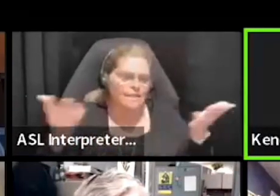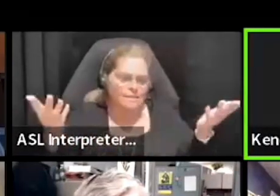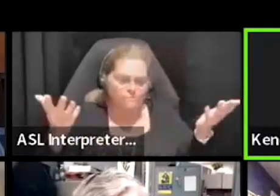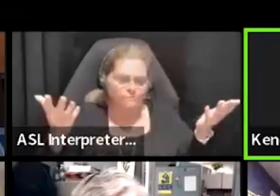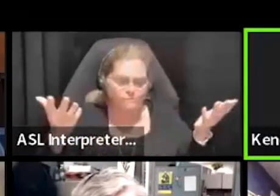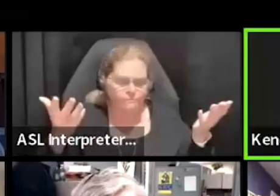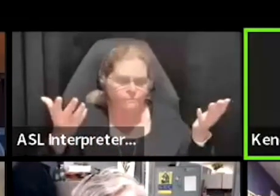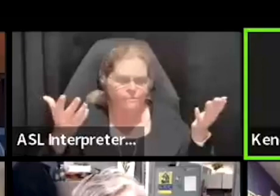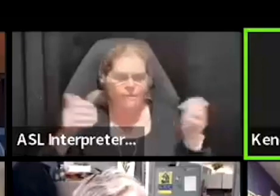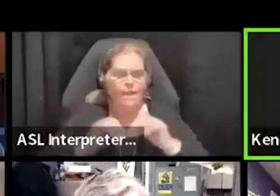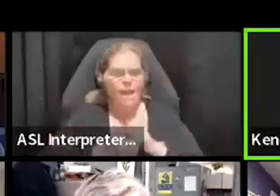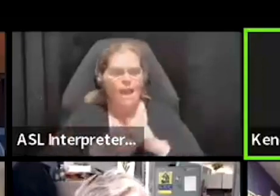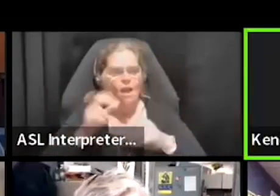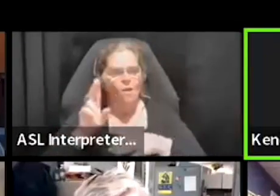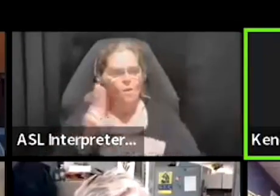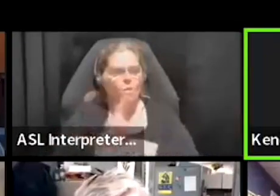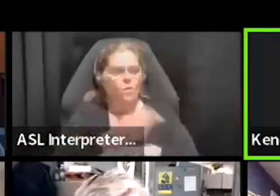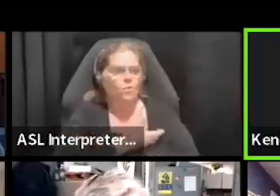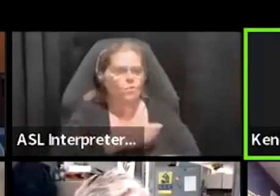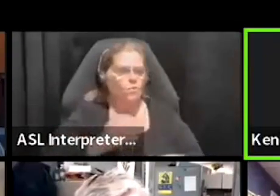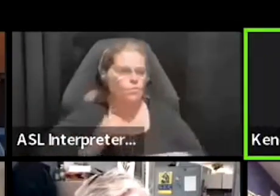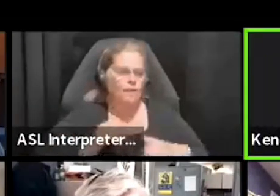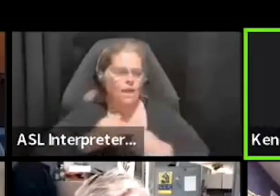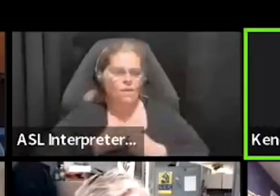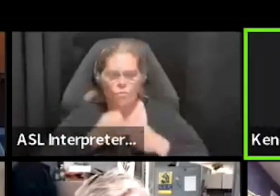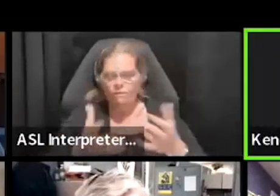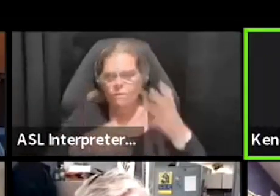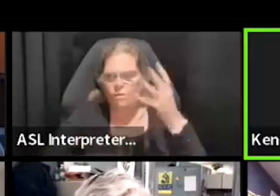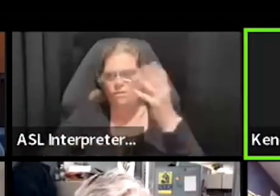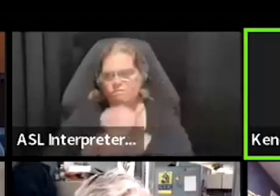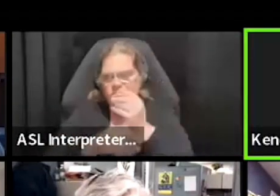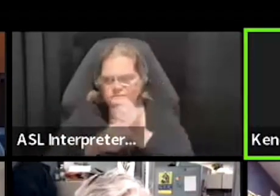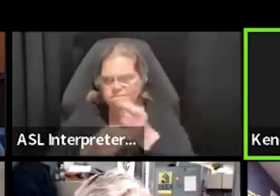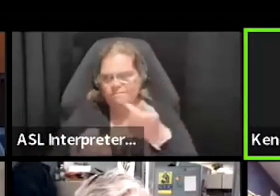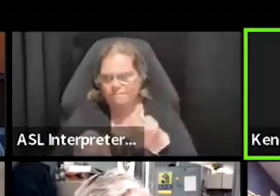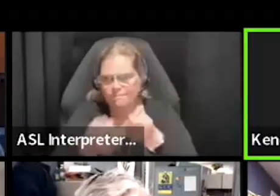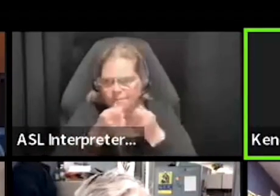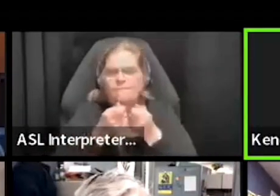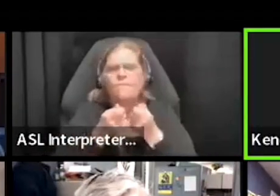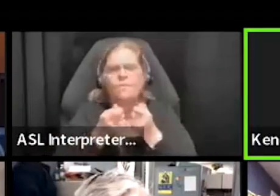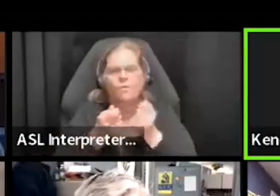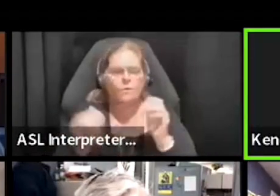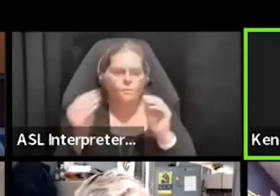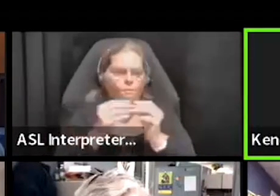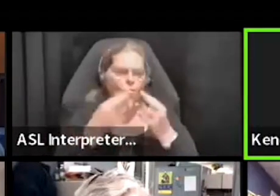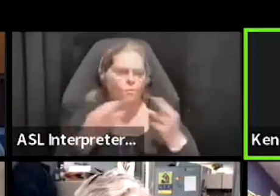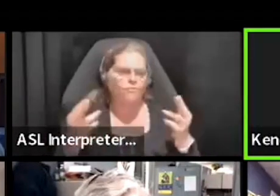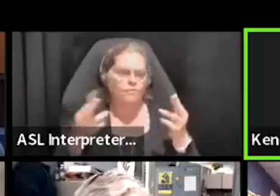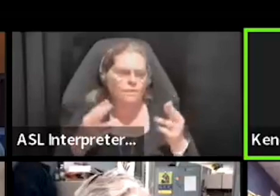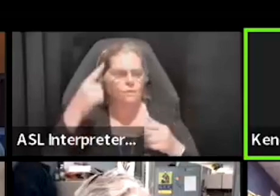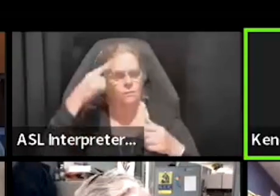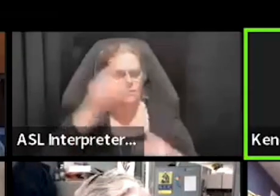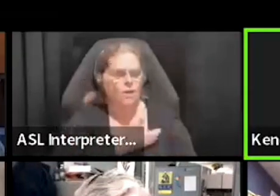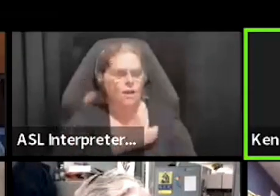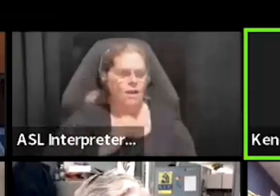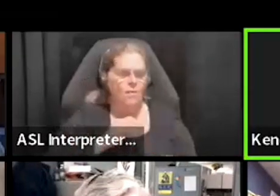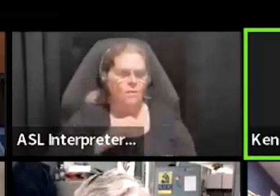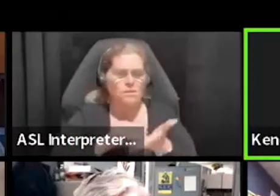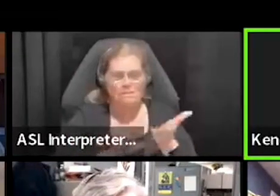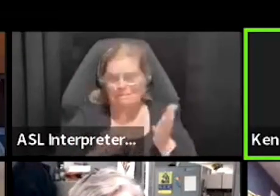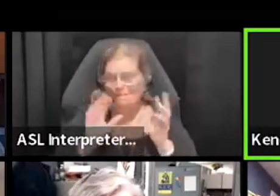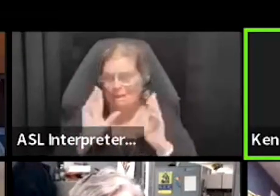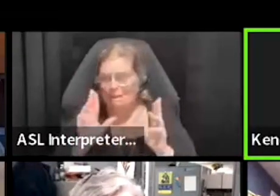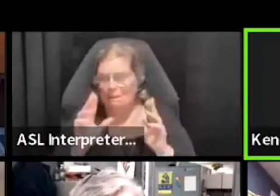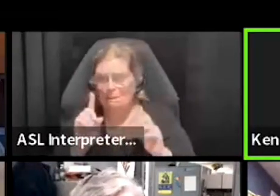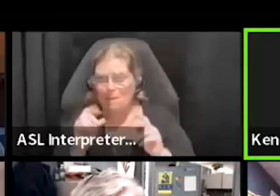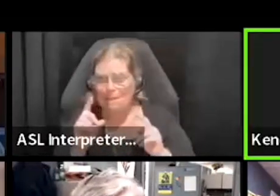our voices to leverage additional resources to put towards our students. I hope I did a good job